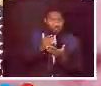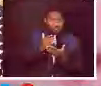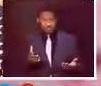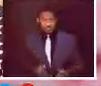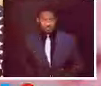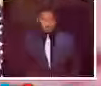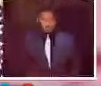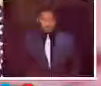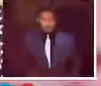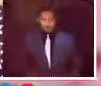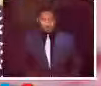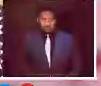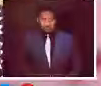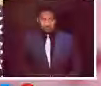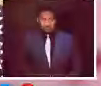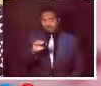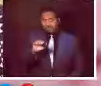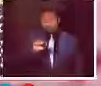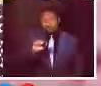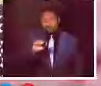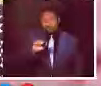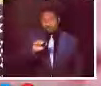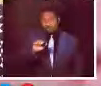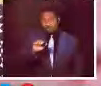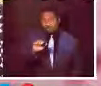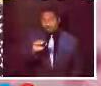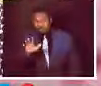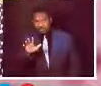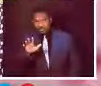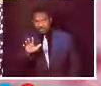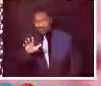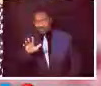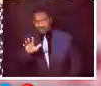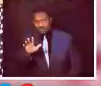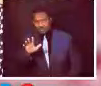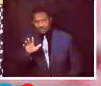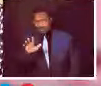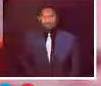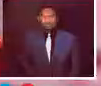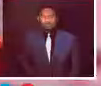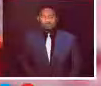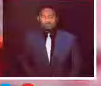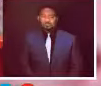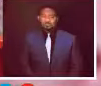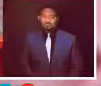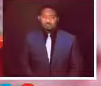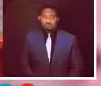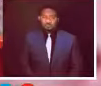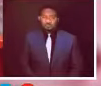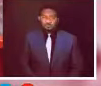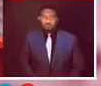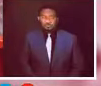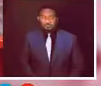our comment section, like in a sheet media for Elsa and Kabi. Can 90 or 1 seminar in Chirimu. Speaker, just a